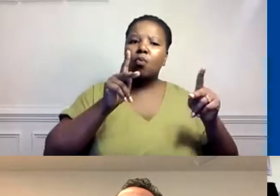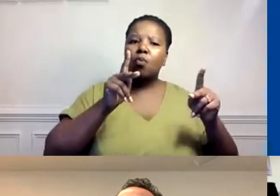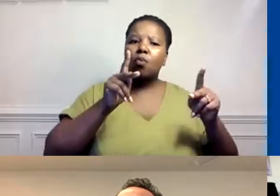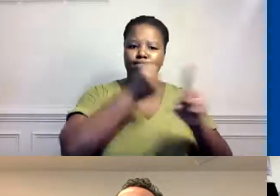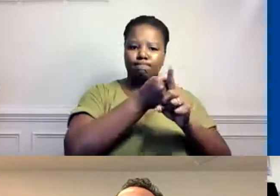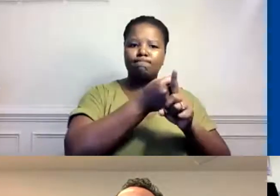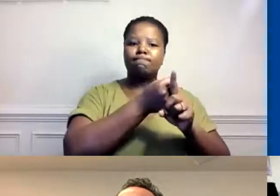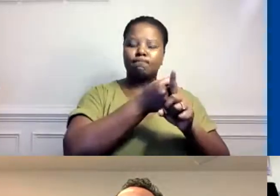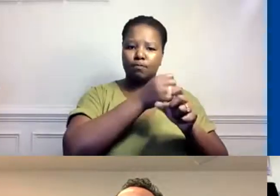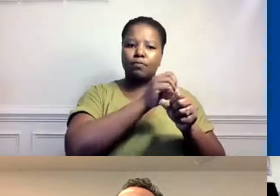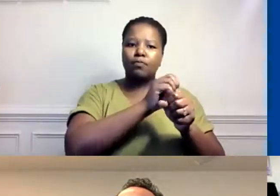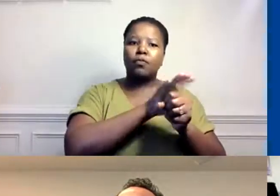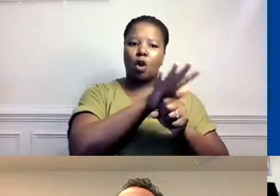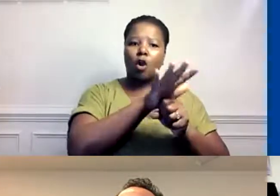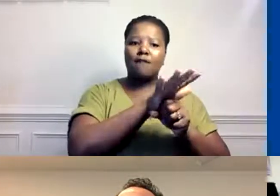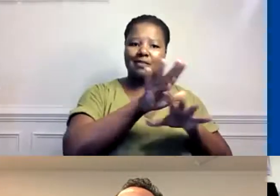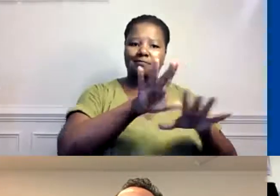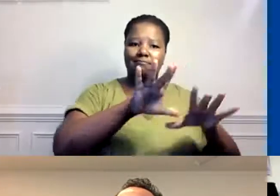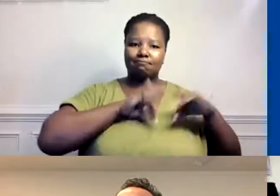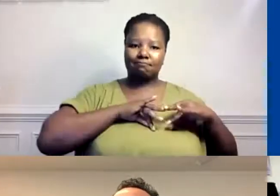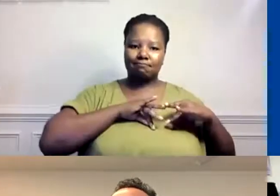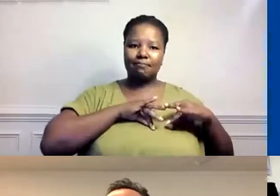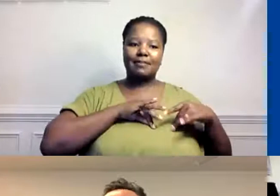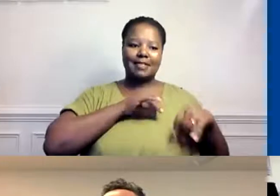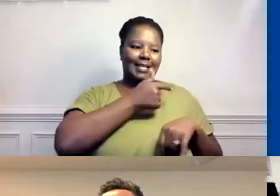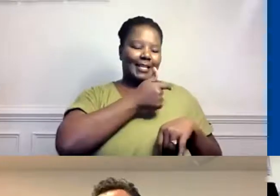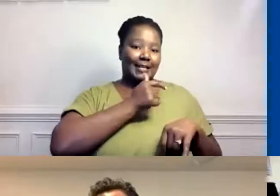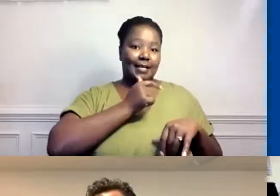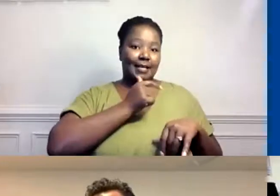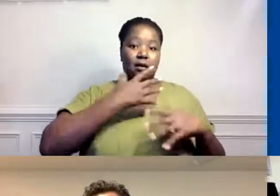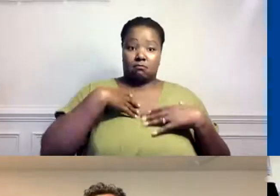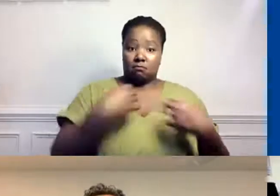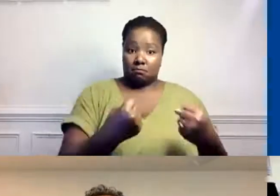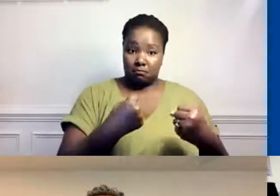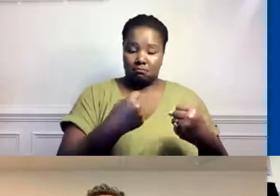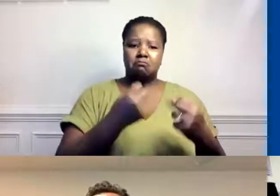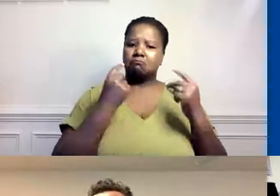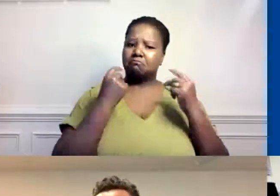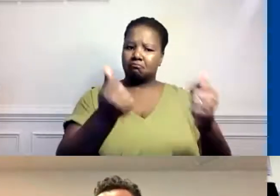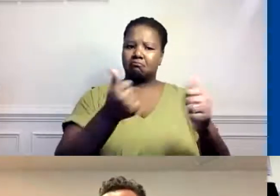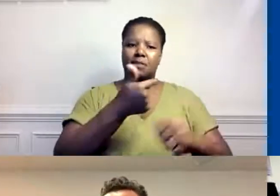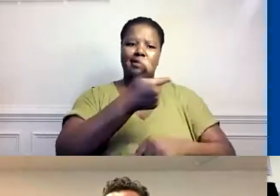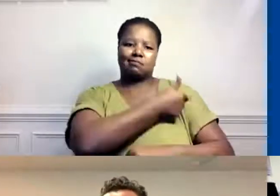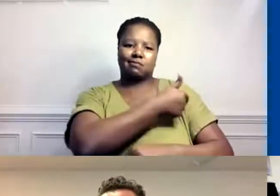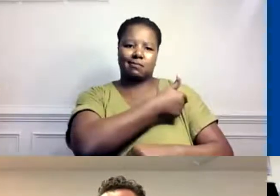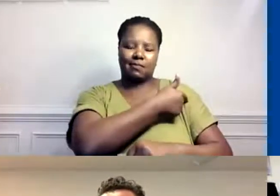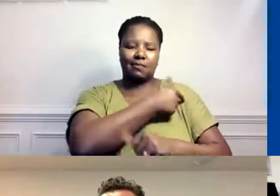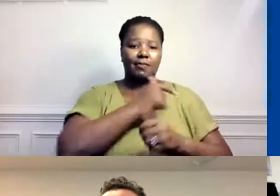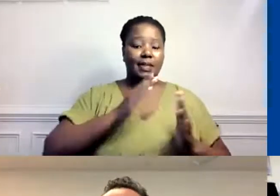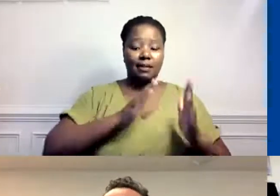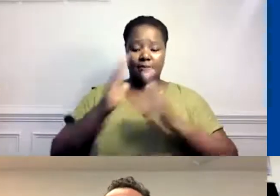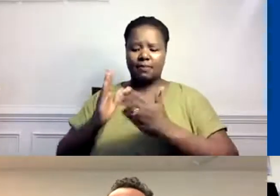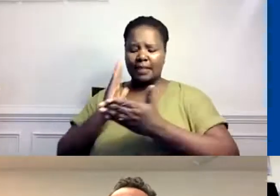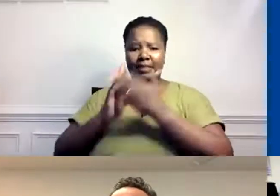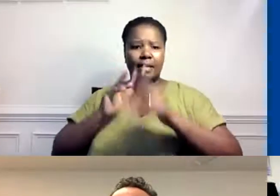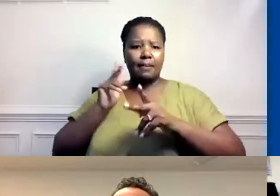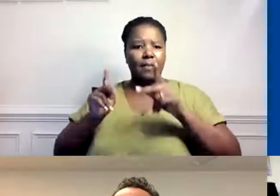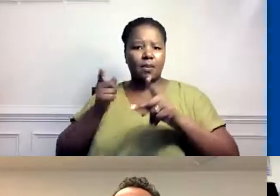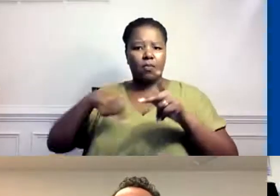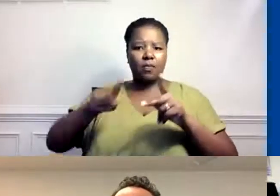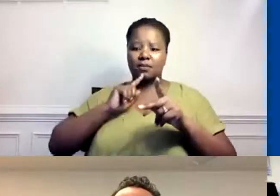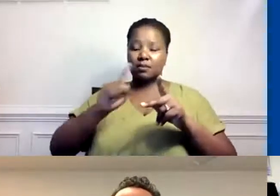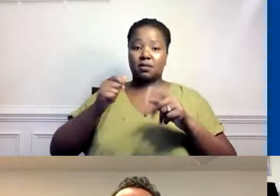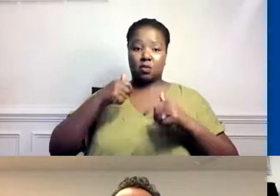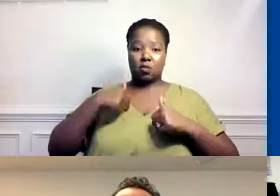then immediately got vaccinated. We have other people who are just deciding, I'm not quite sure. We're doing a person-centered approach